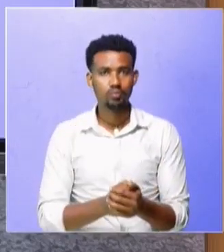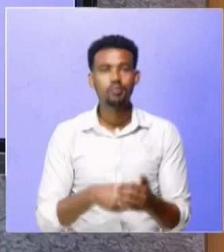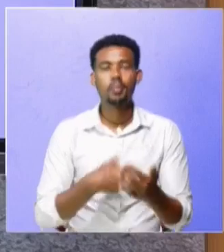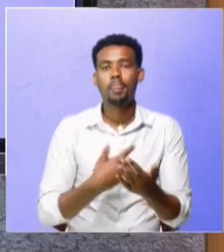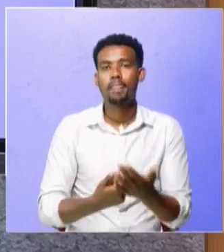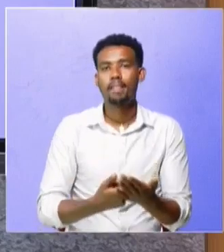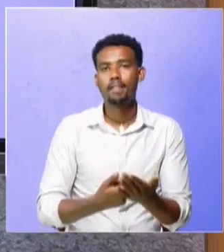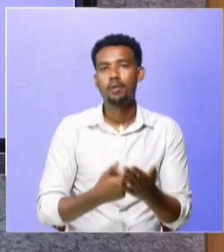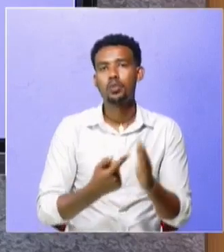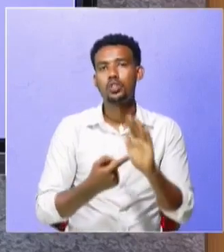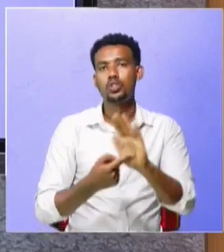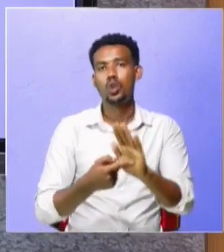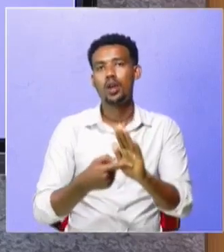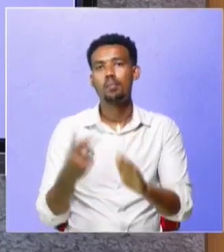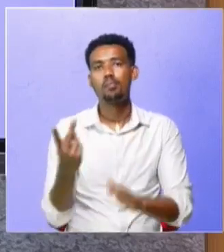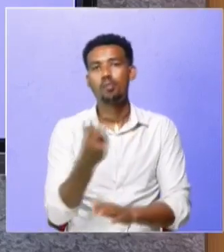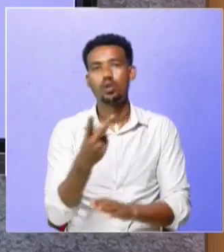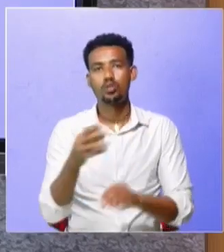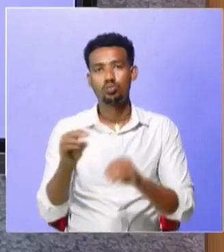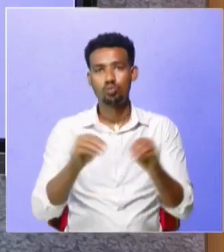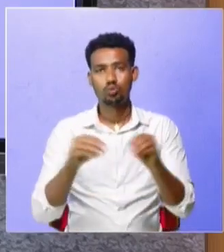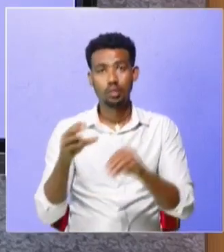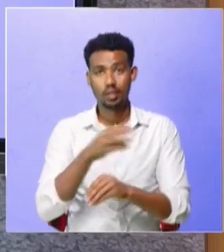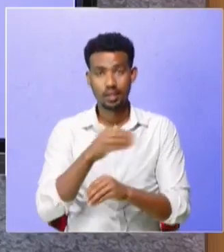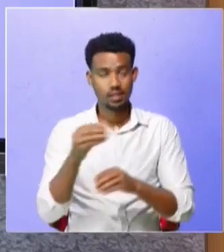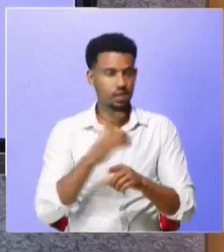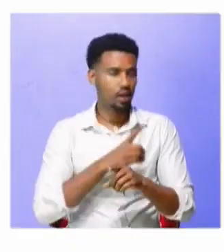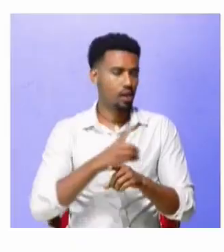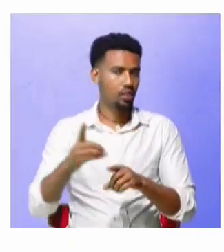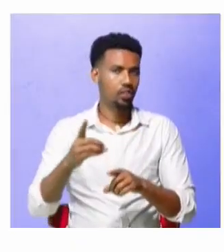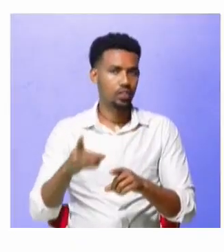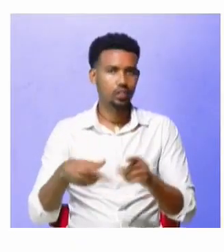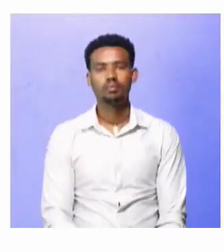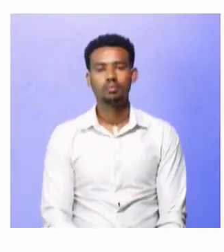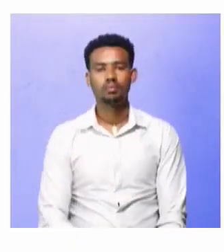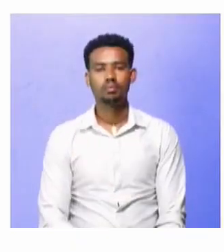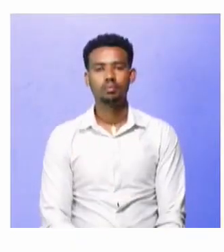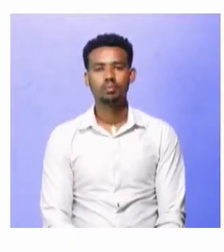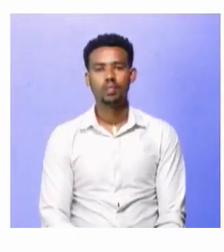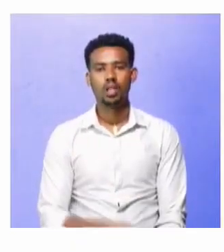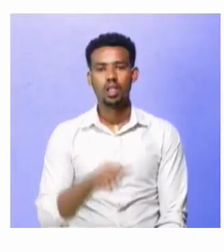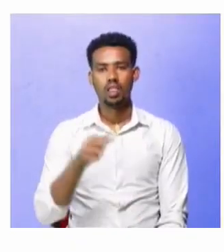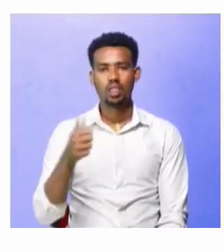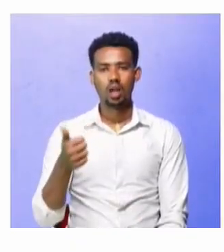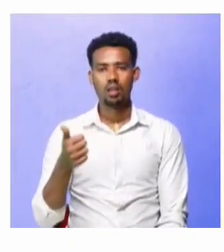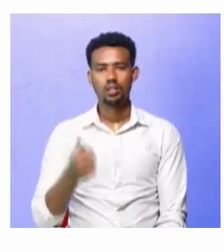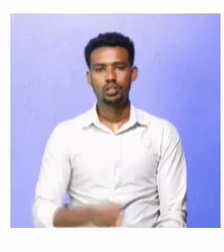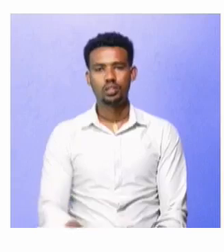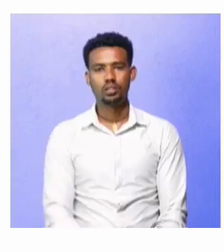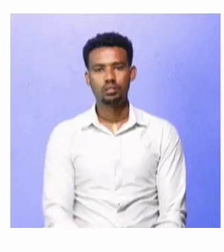that we're showing both movement and direction in this case. Another one.